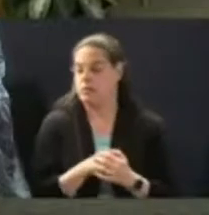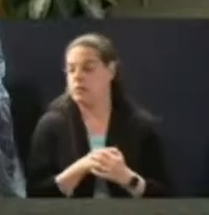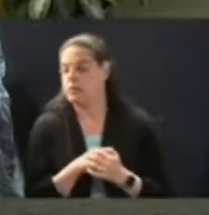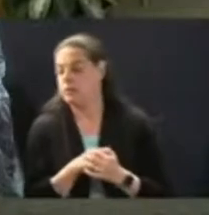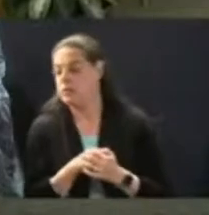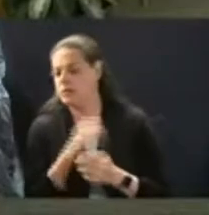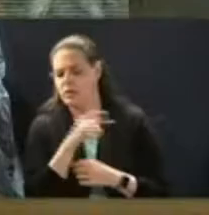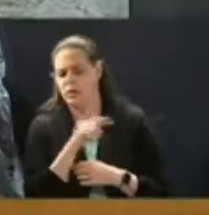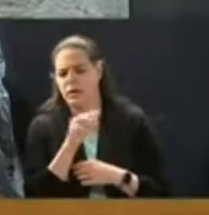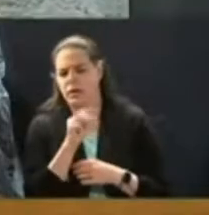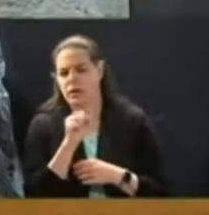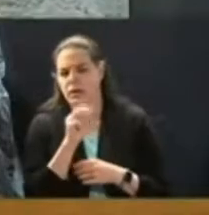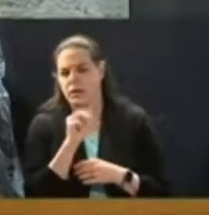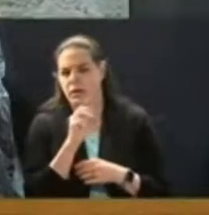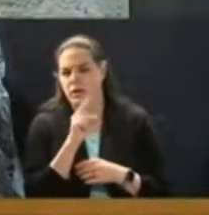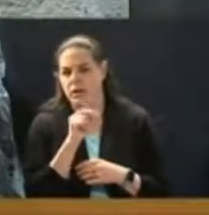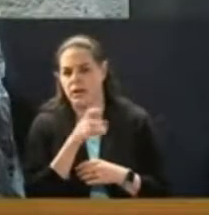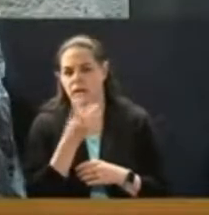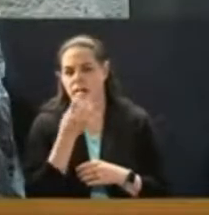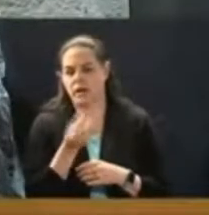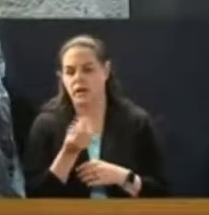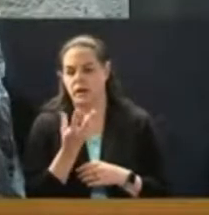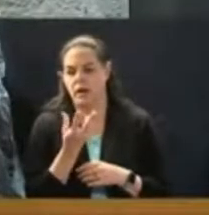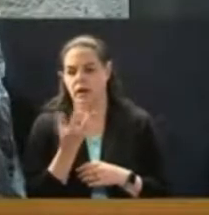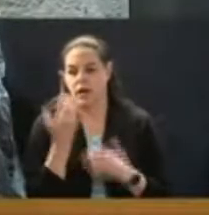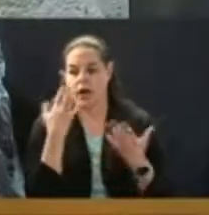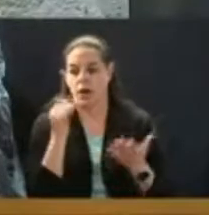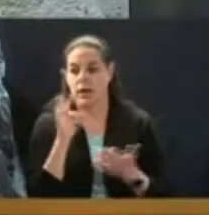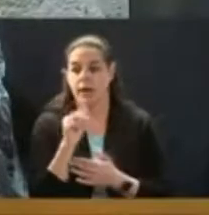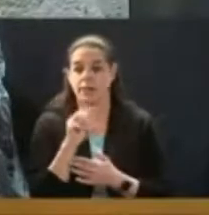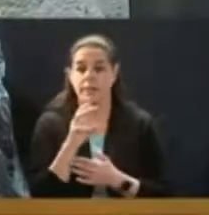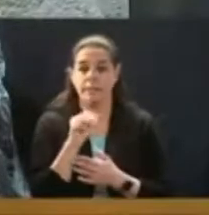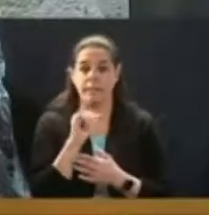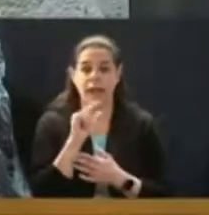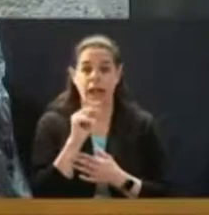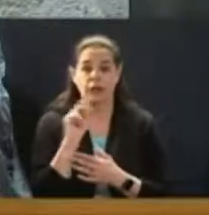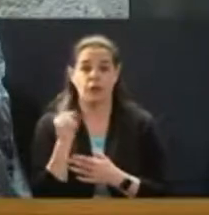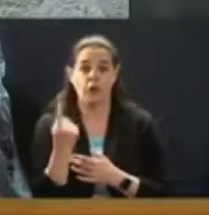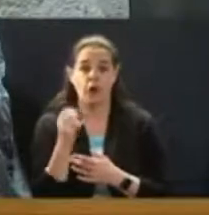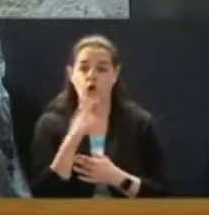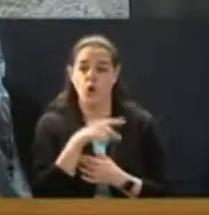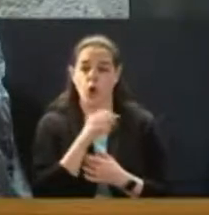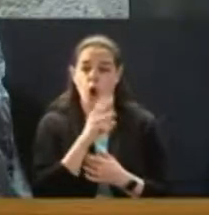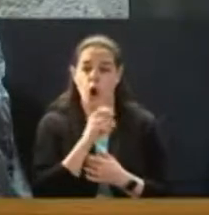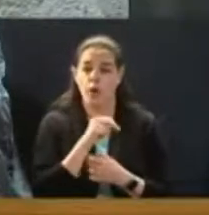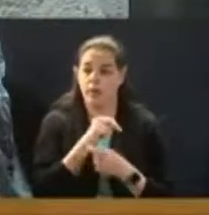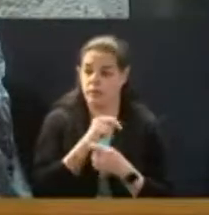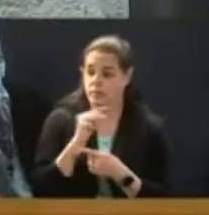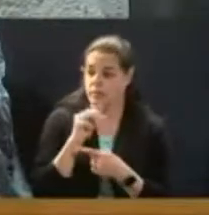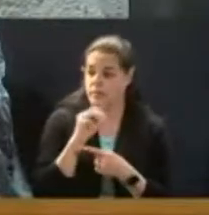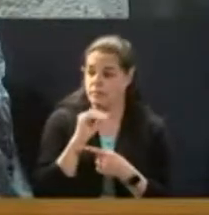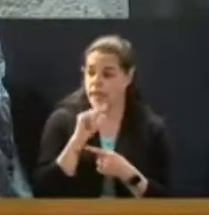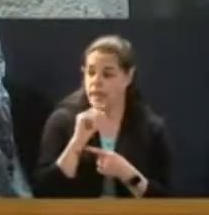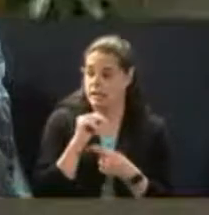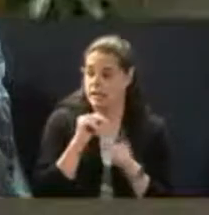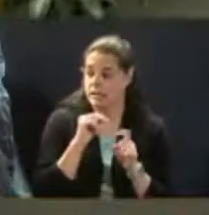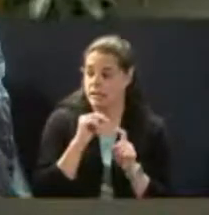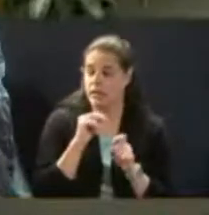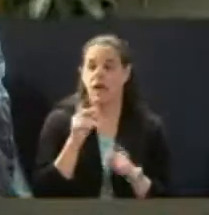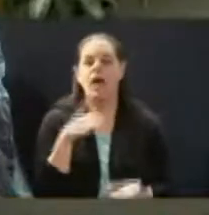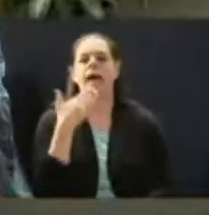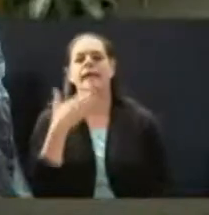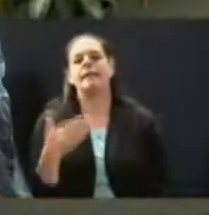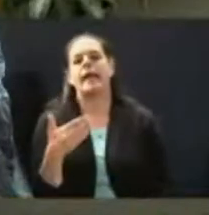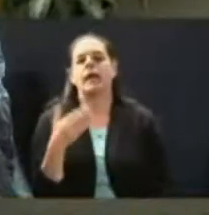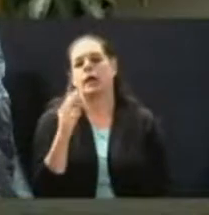Ms. Mounds, are you, your comments I'm are sorry. Complete? No, that's fine. I don't know if Mr. McMillan had his light on or Ms. Owen. Mr. McMillan? Thank